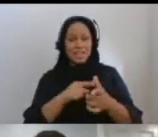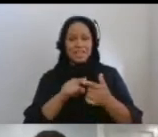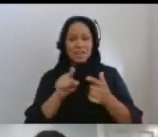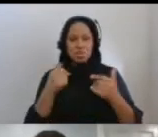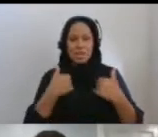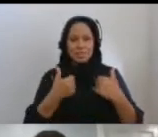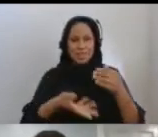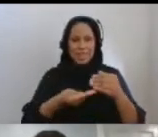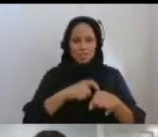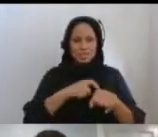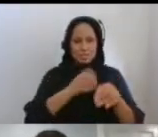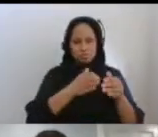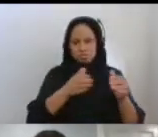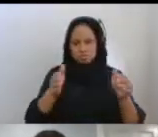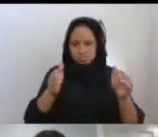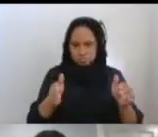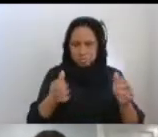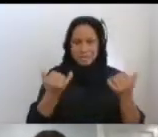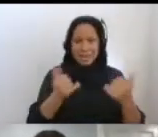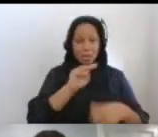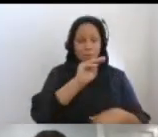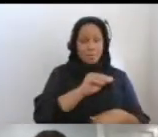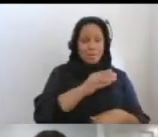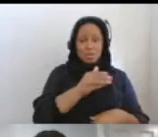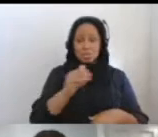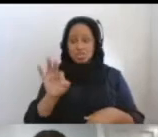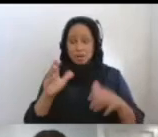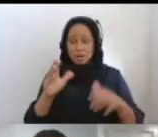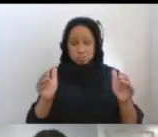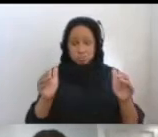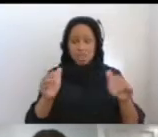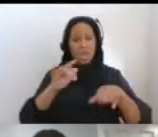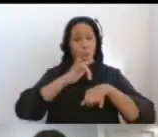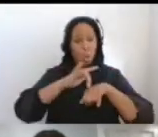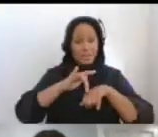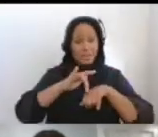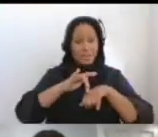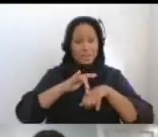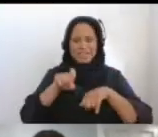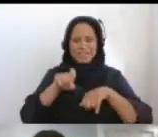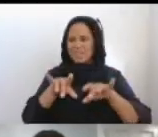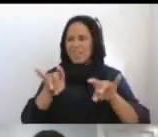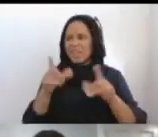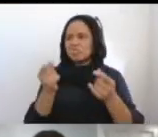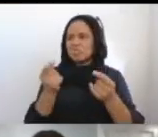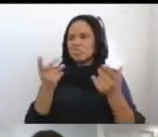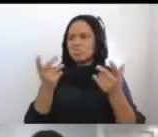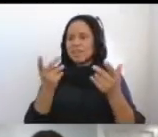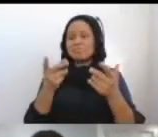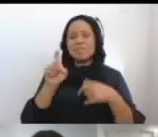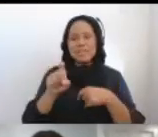on your hands. And so now your Monday through Friday is wide open, your calendar is open. So we need to find things for you to do, and you need more money for